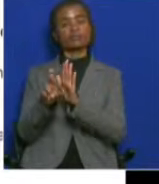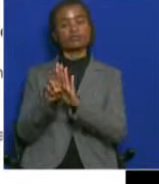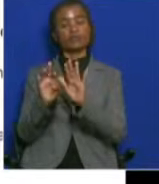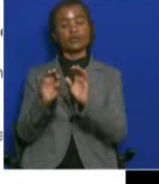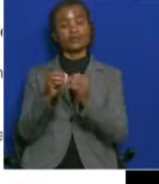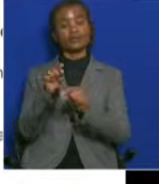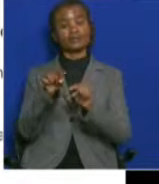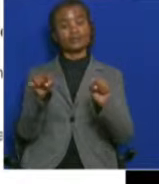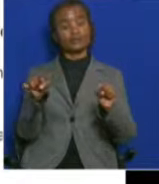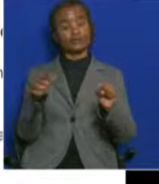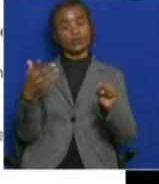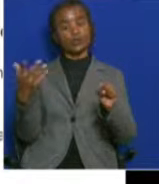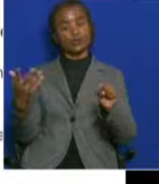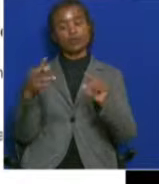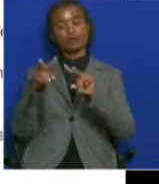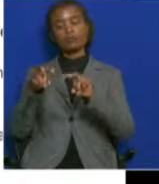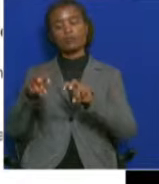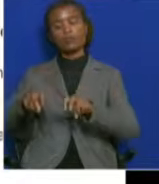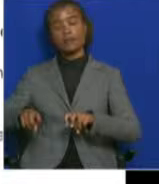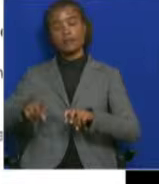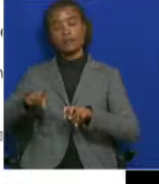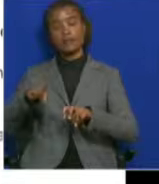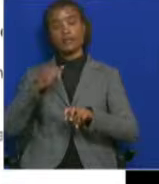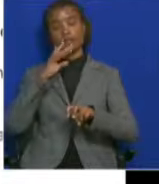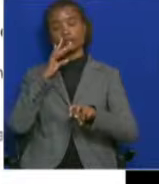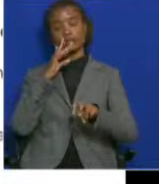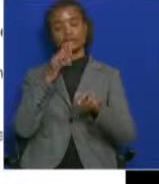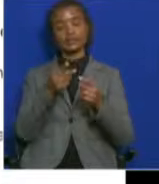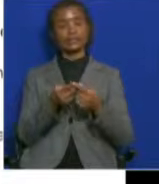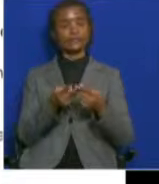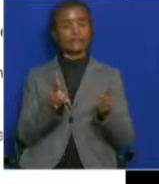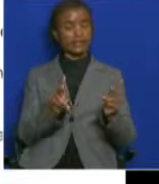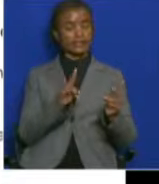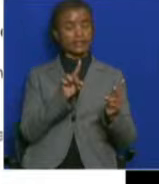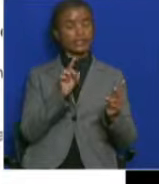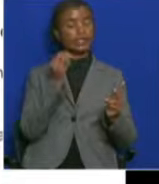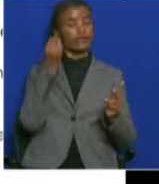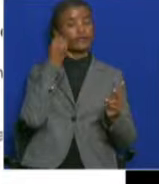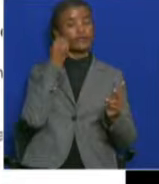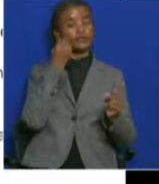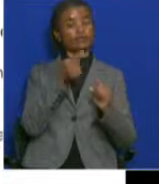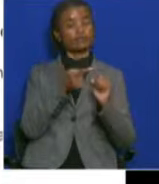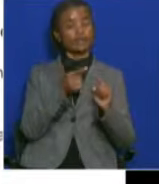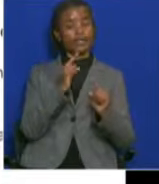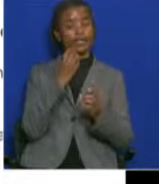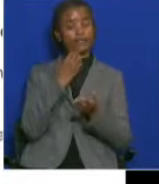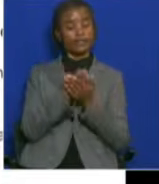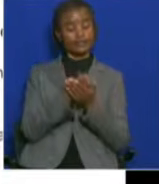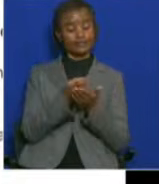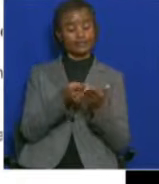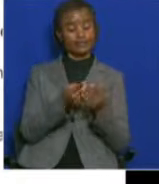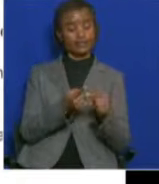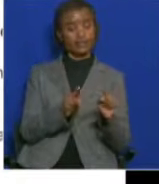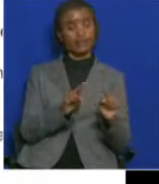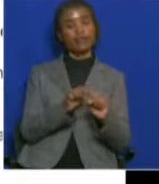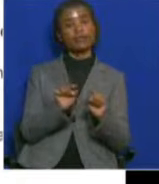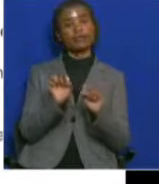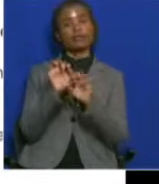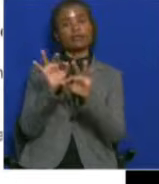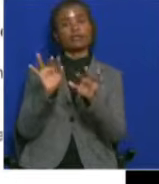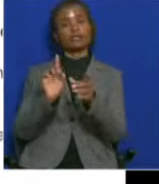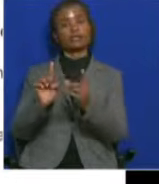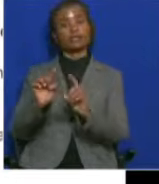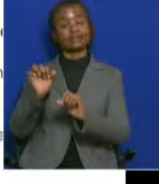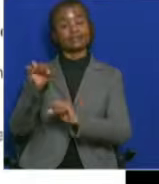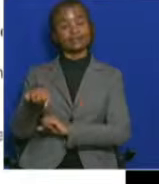are each different forms of material carrying different evidential weight. While such material may contribute to public debate, it does not constitute primary evidence